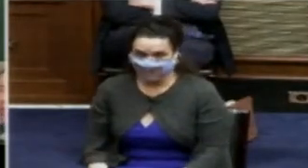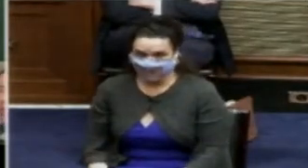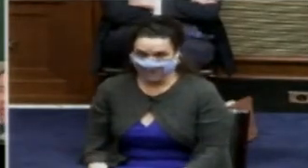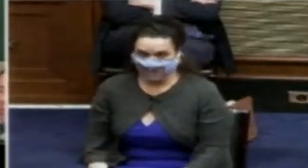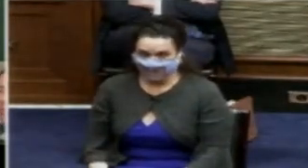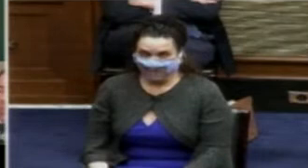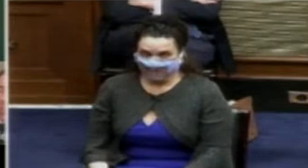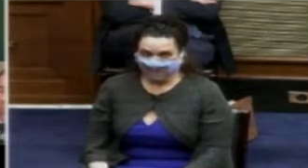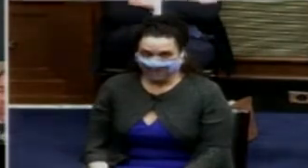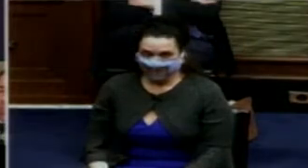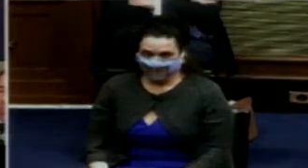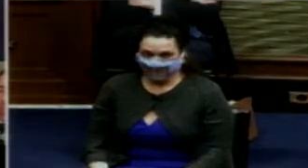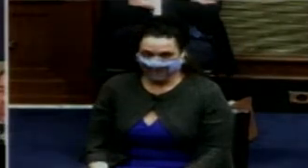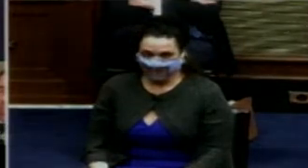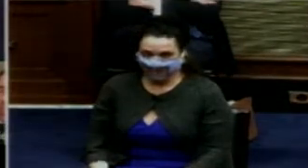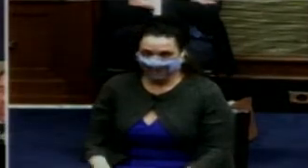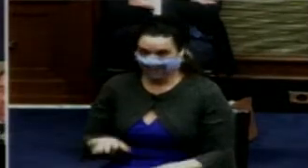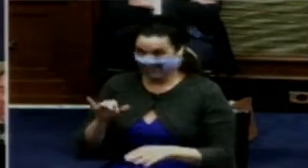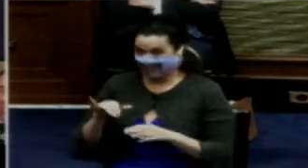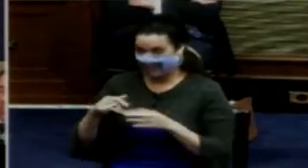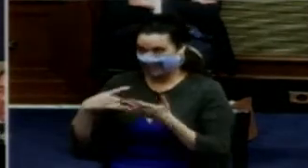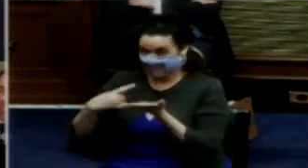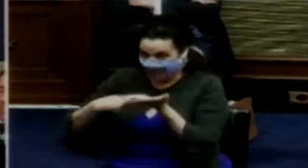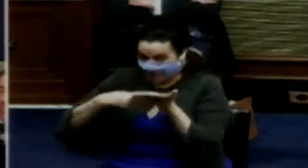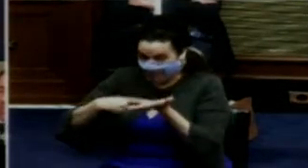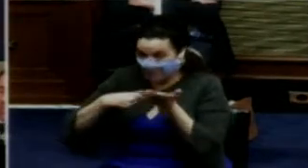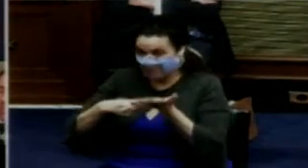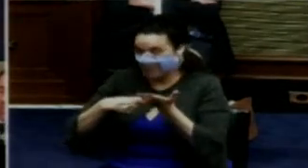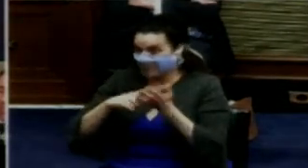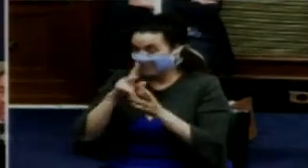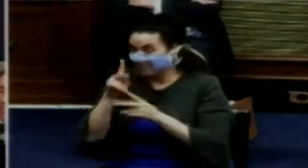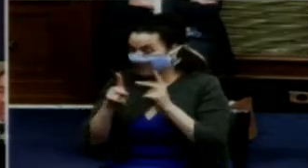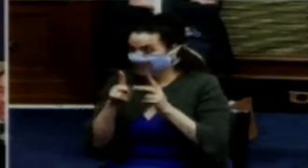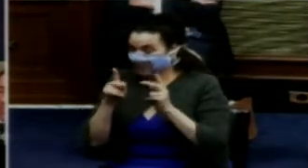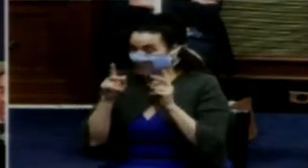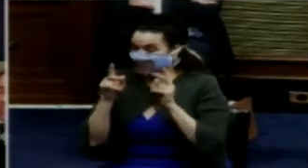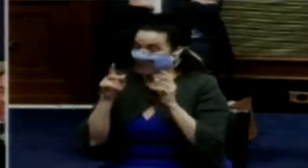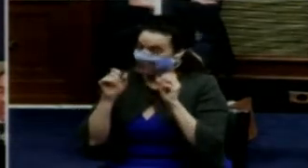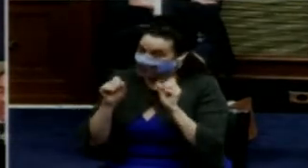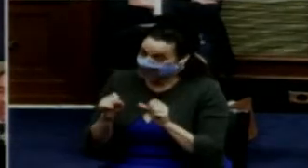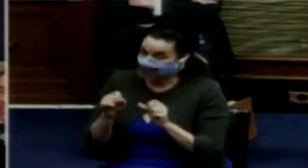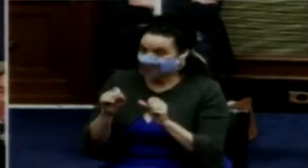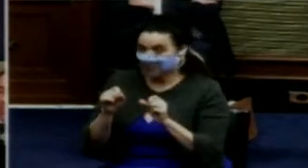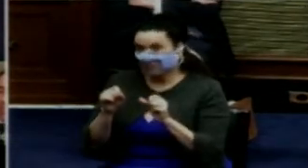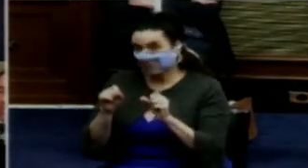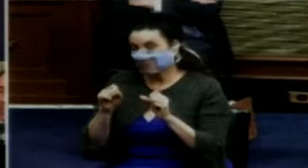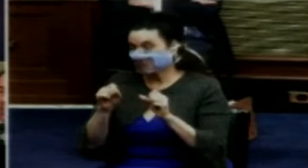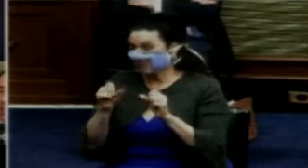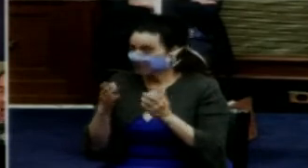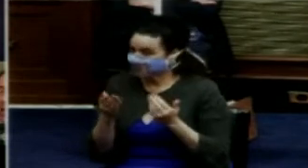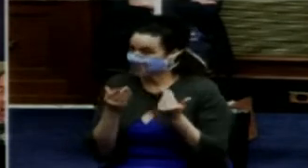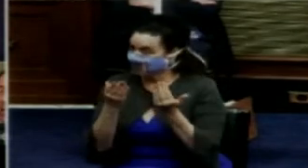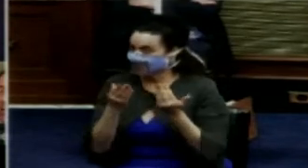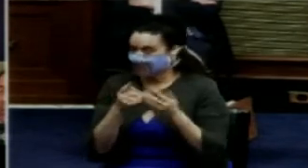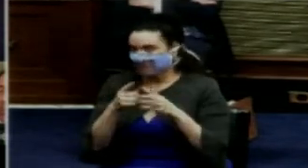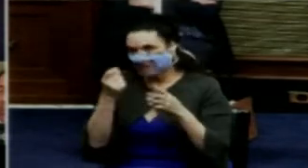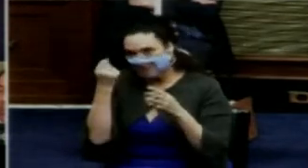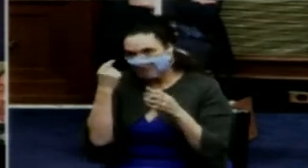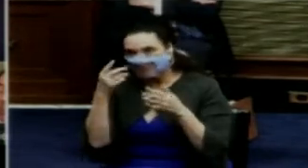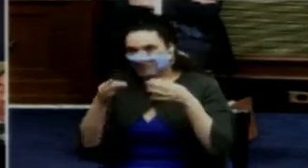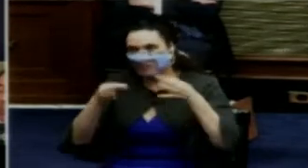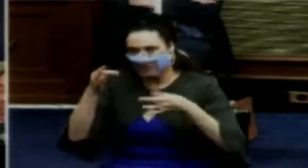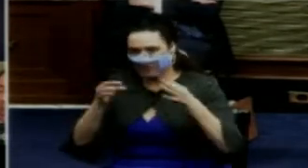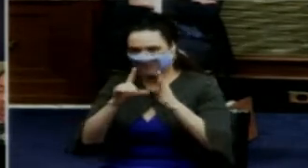an argument that some would make, but it would have to be decided by the courts. But you must